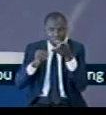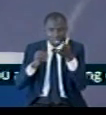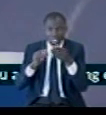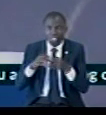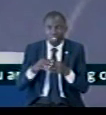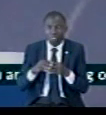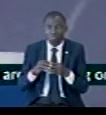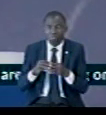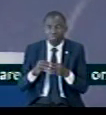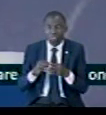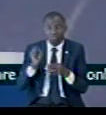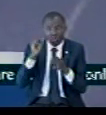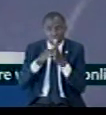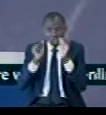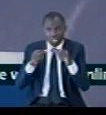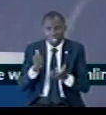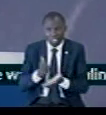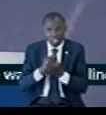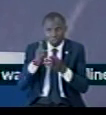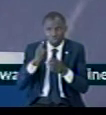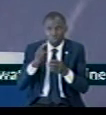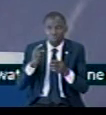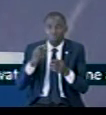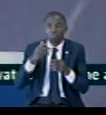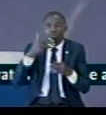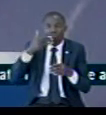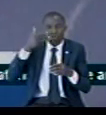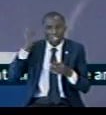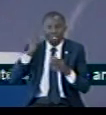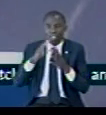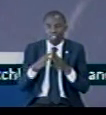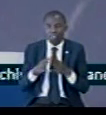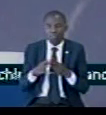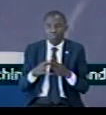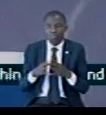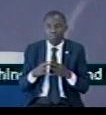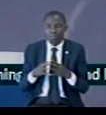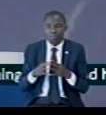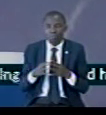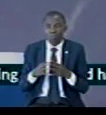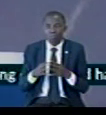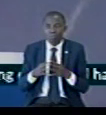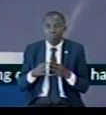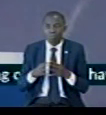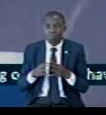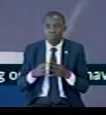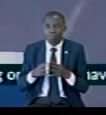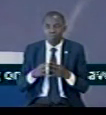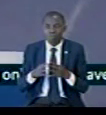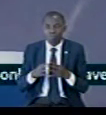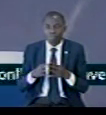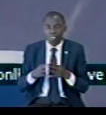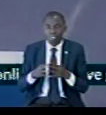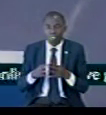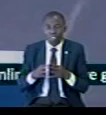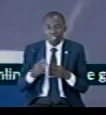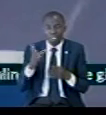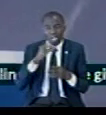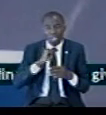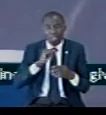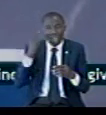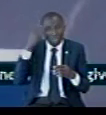Make sure you are captured as one of those people whose name are being written in heaven